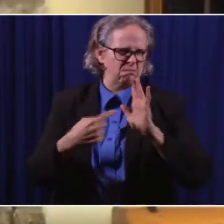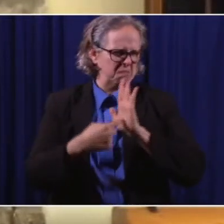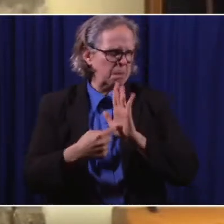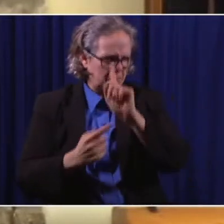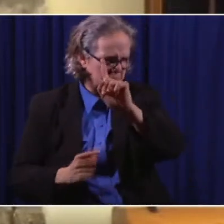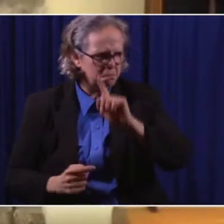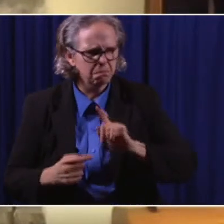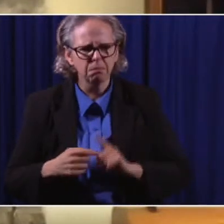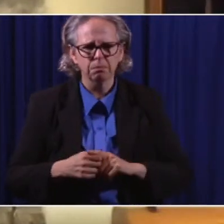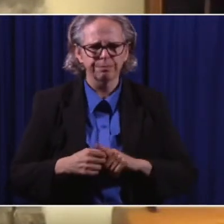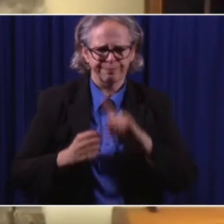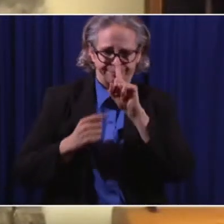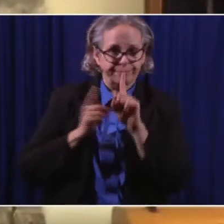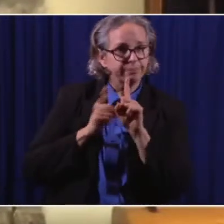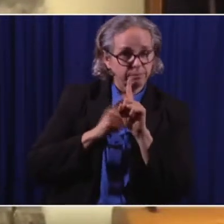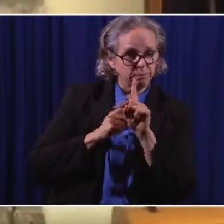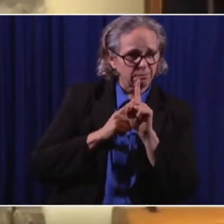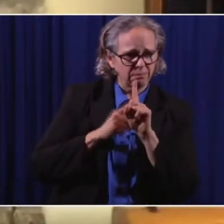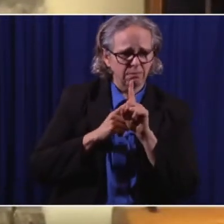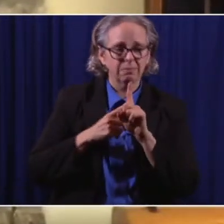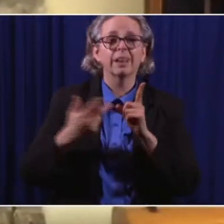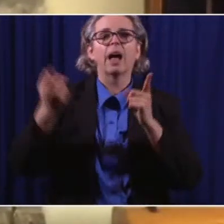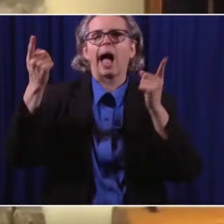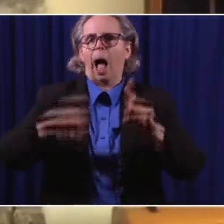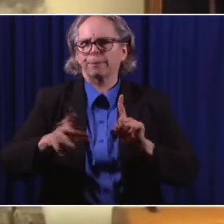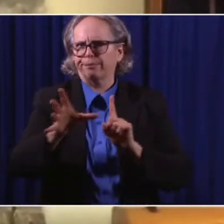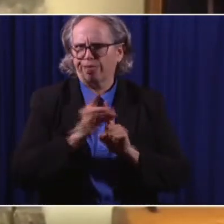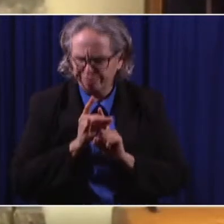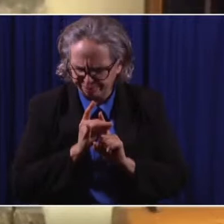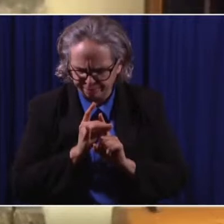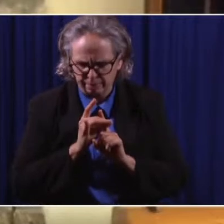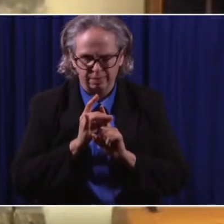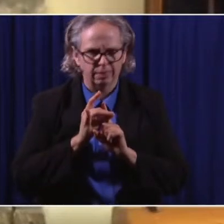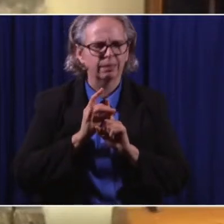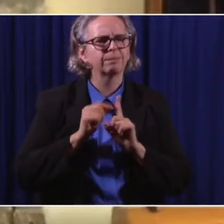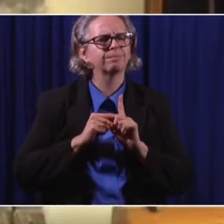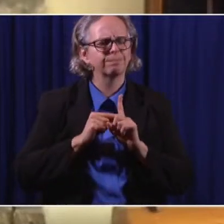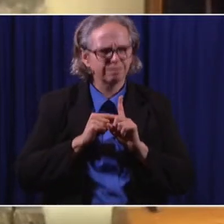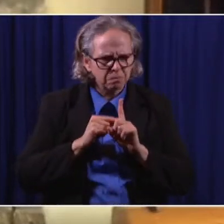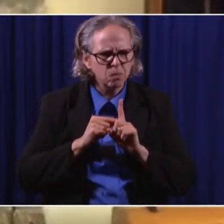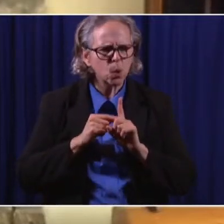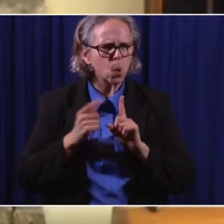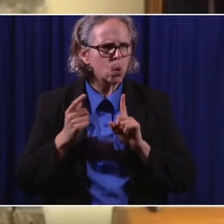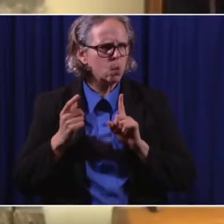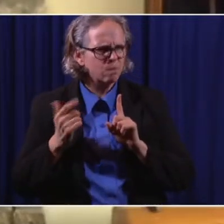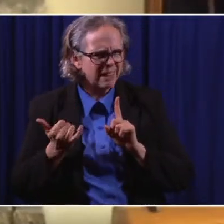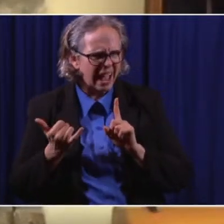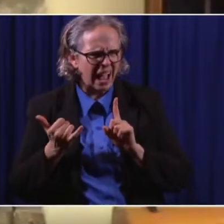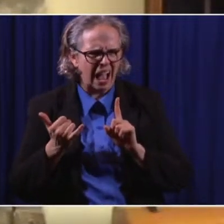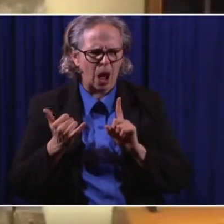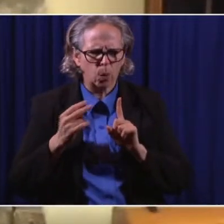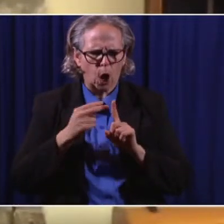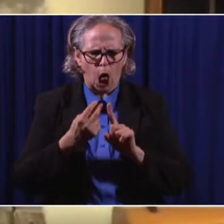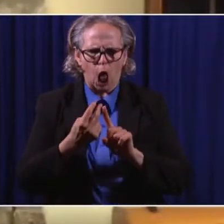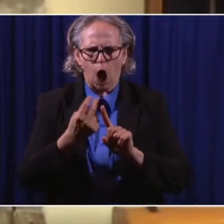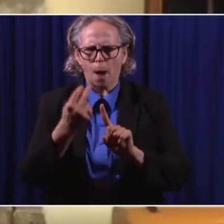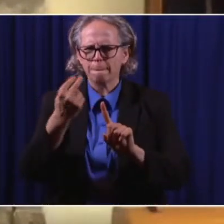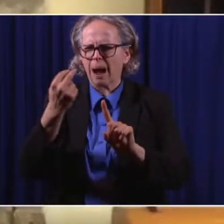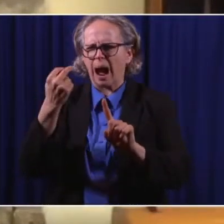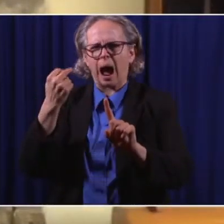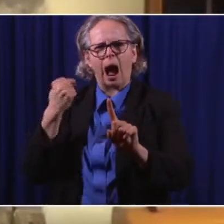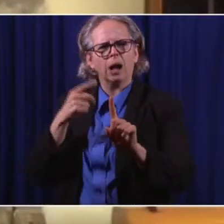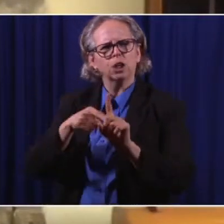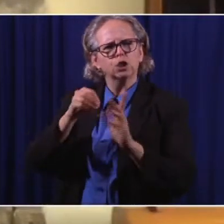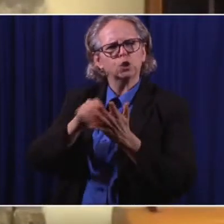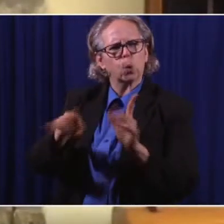it's found out later she has COVID, and they look back and say, well, she had Billy over here and he